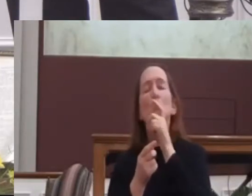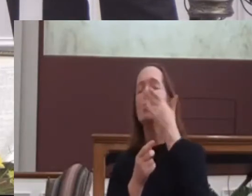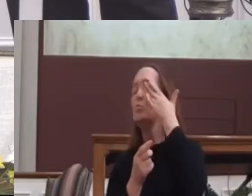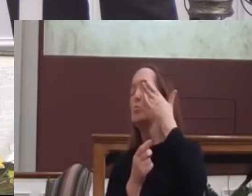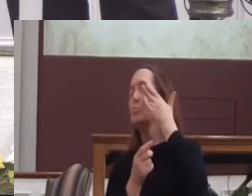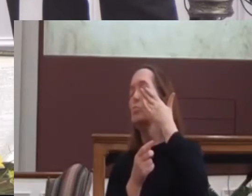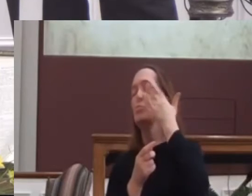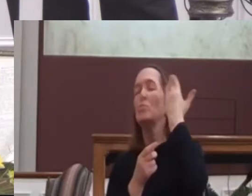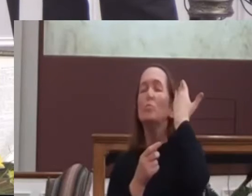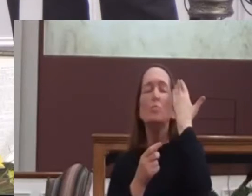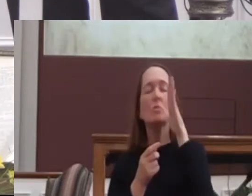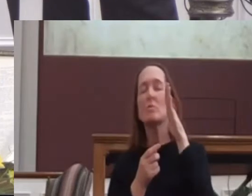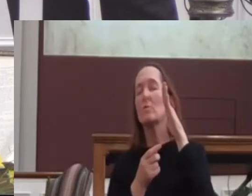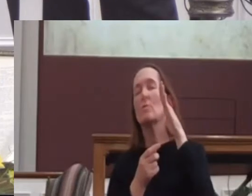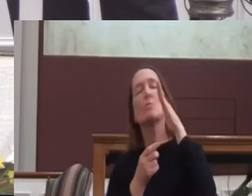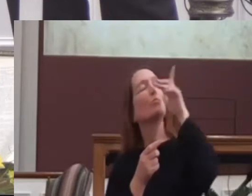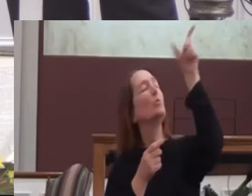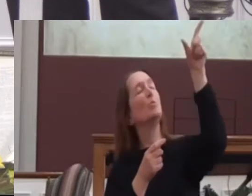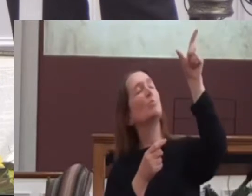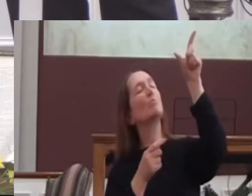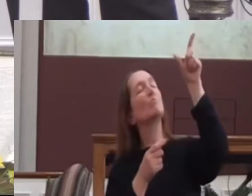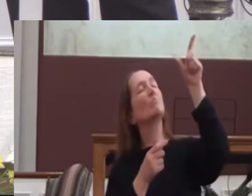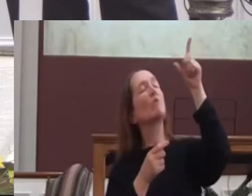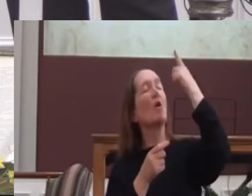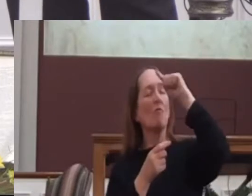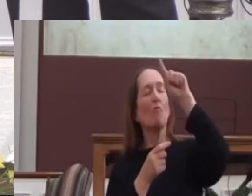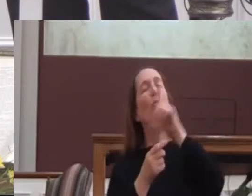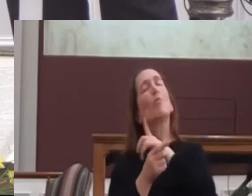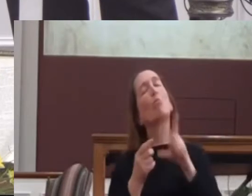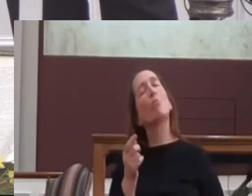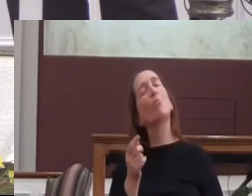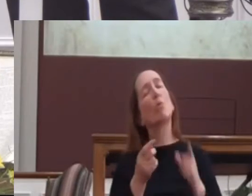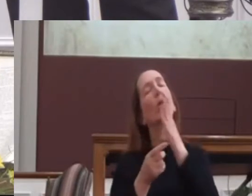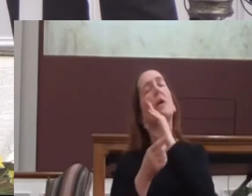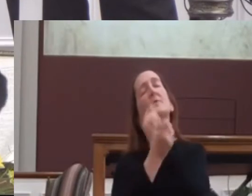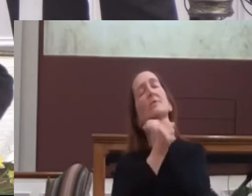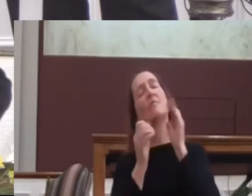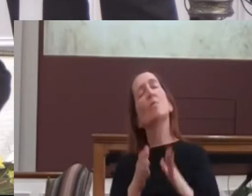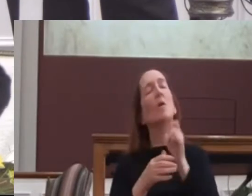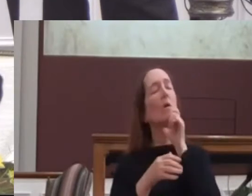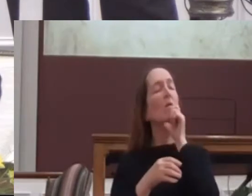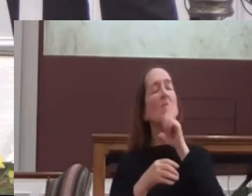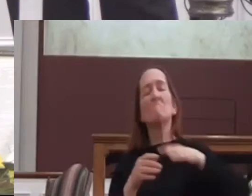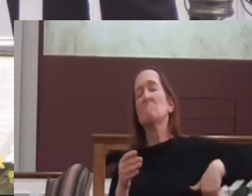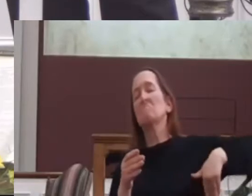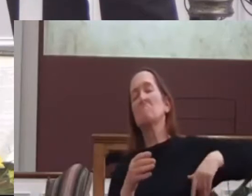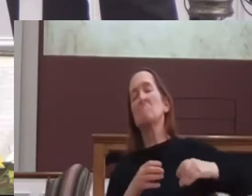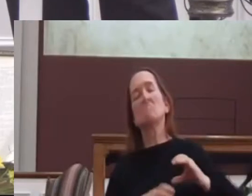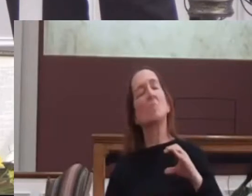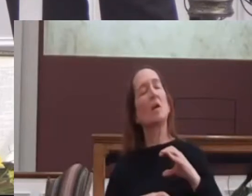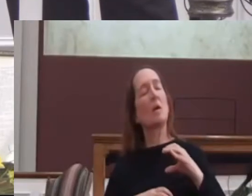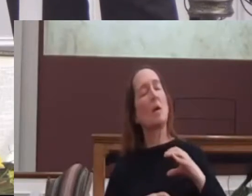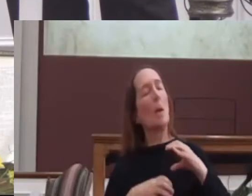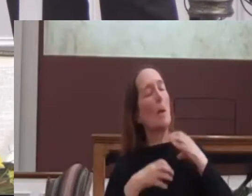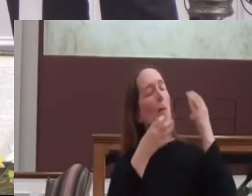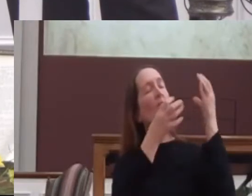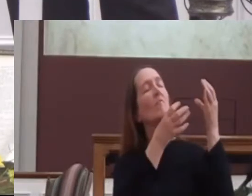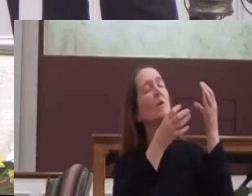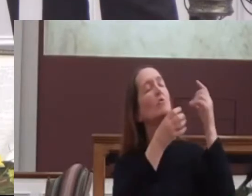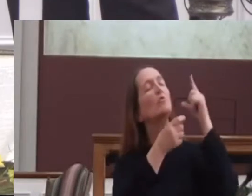some who are listening to my voice right now, Lord, who do not know You as Lord and Savior. They have